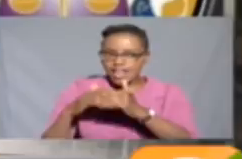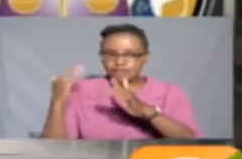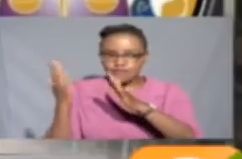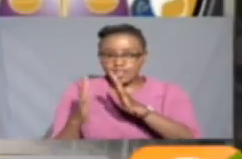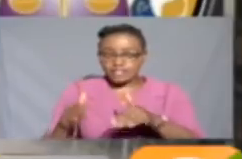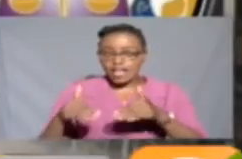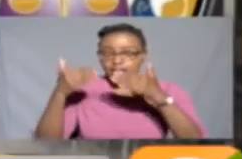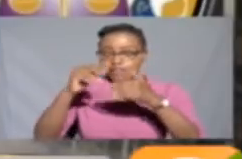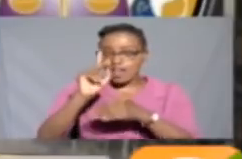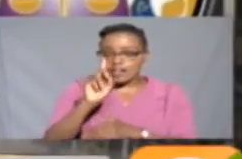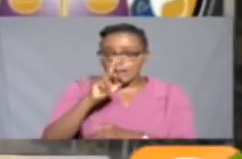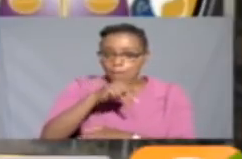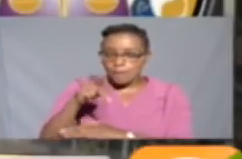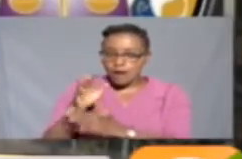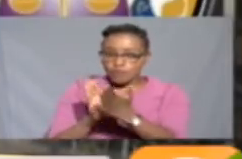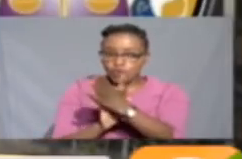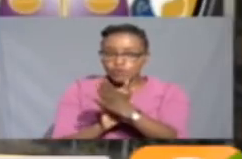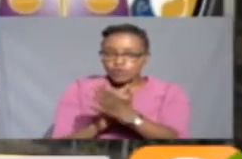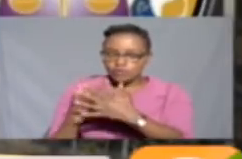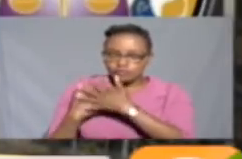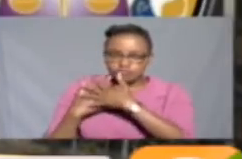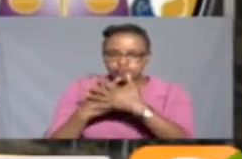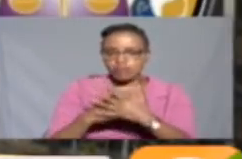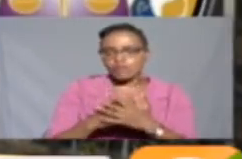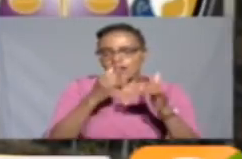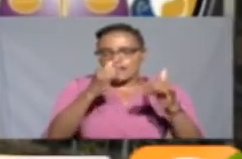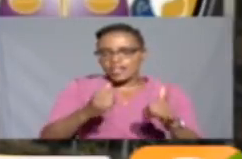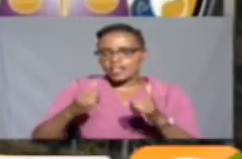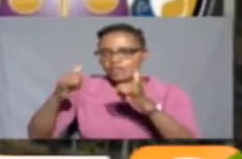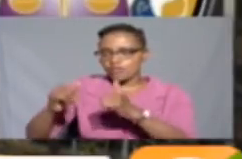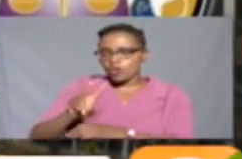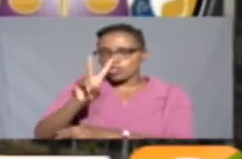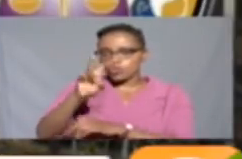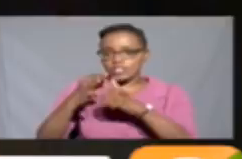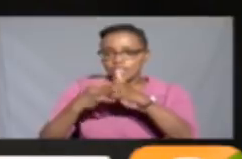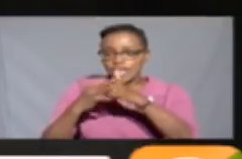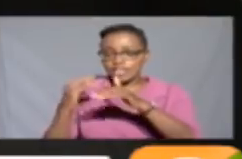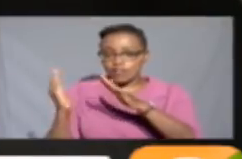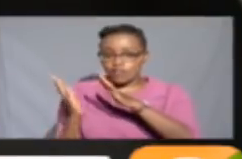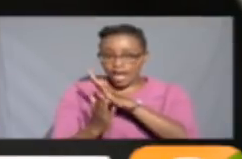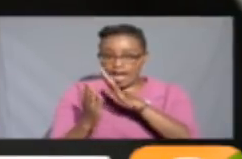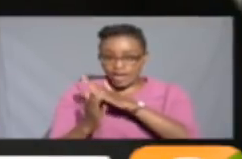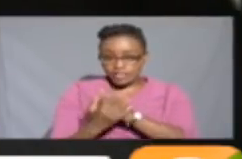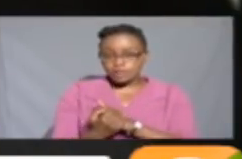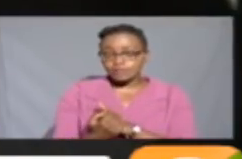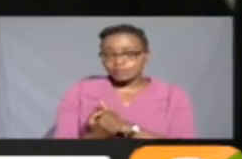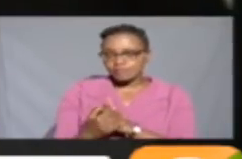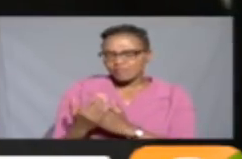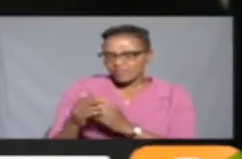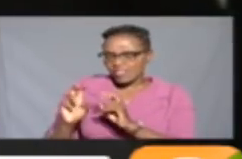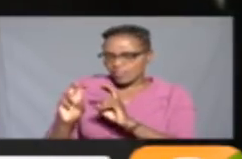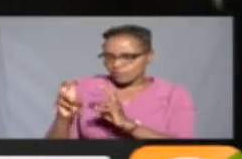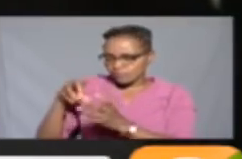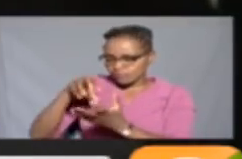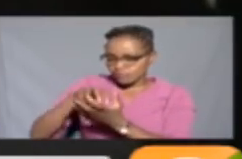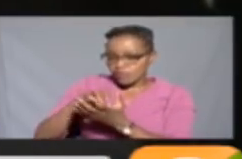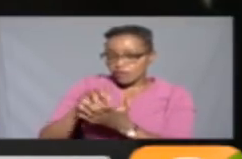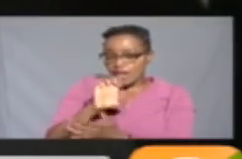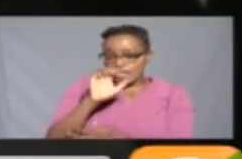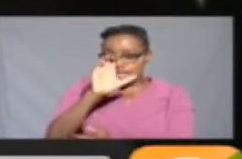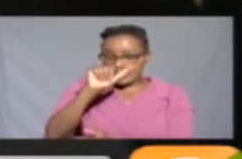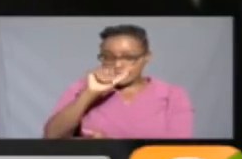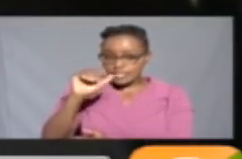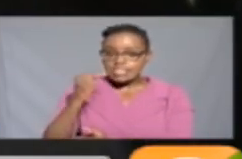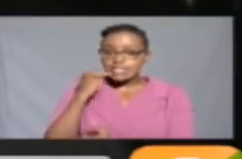DPP. He has recommended prosecution of individuals in 28 files. In the quarterly status report, EACC